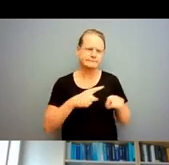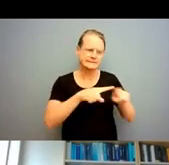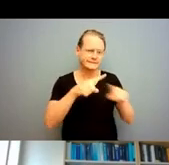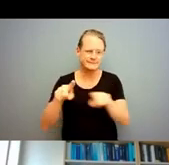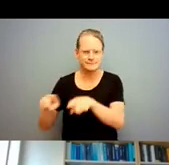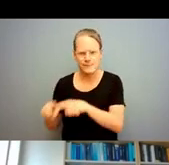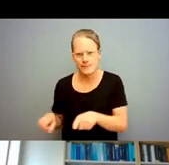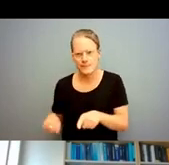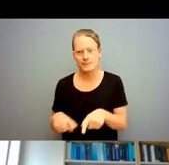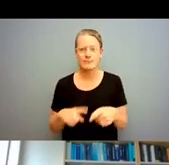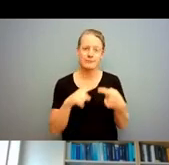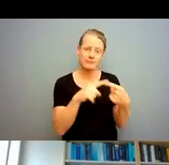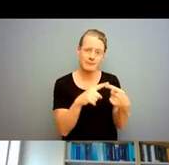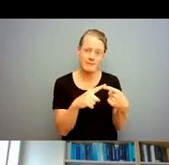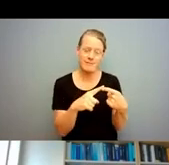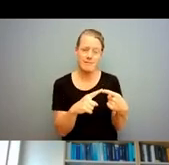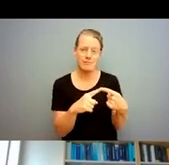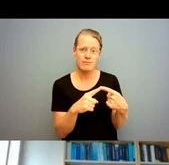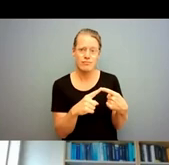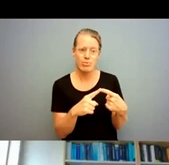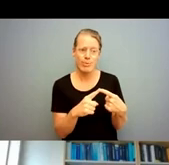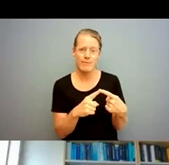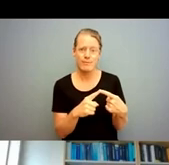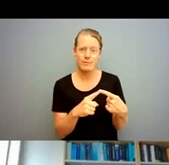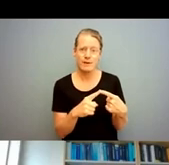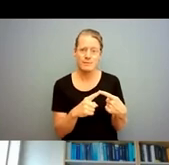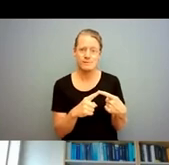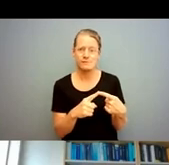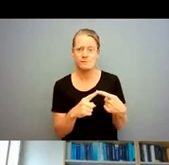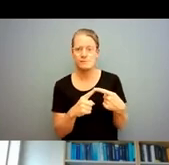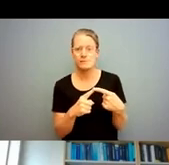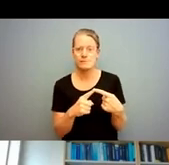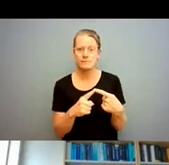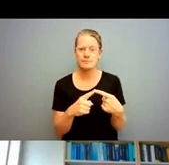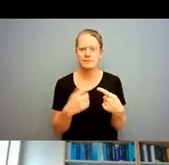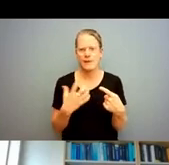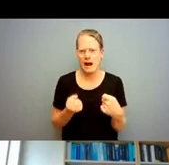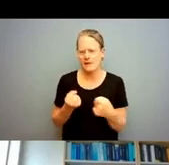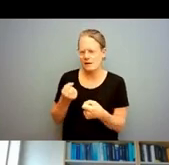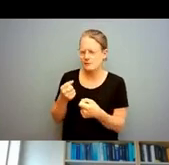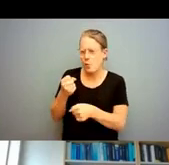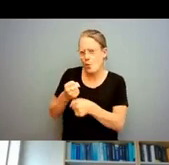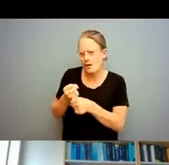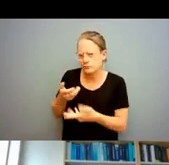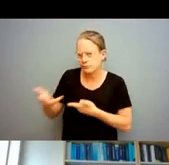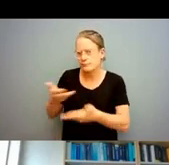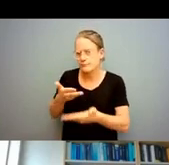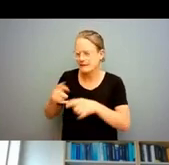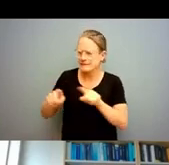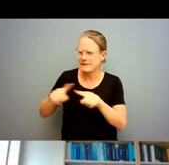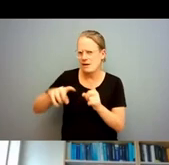our mandate consists of a country engagement part, which is quite interesting and developing.